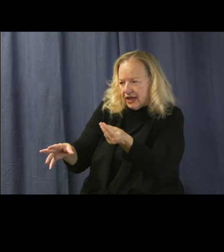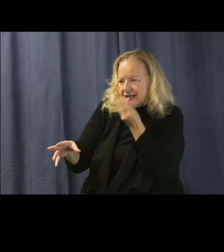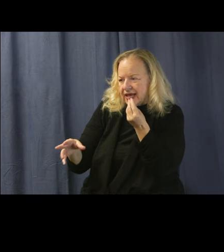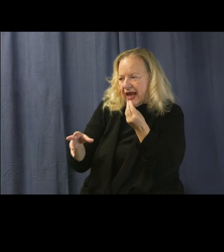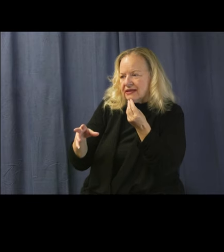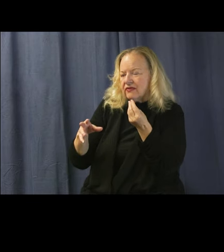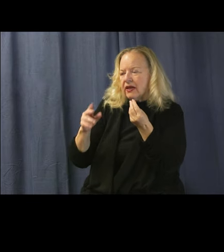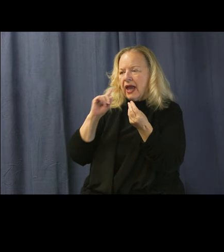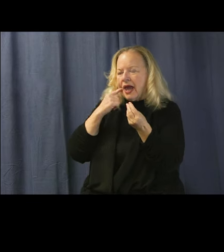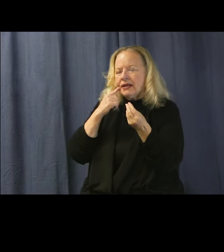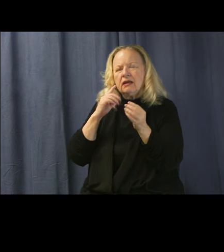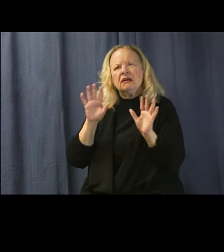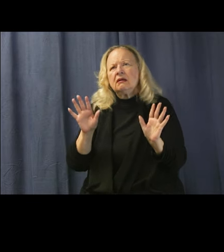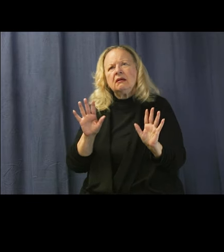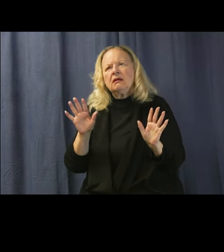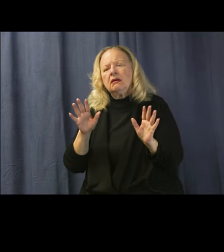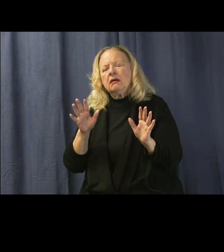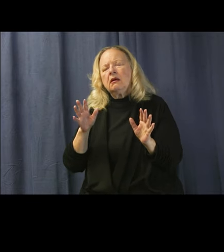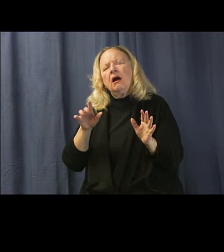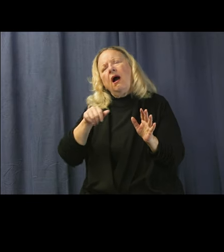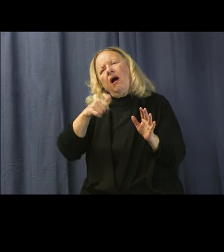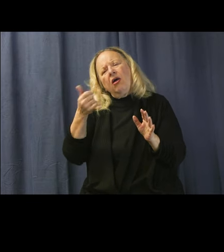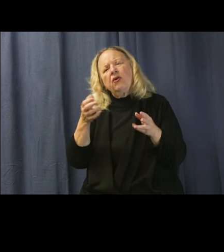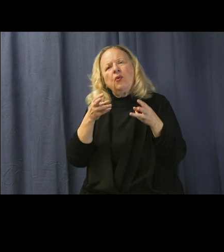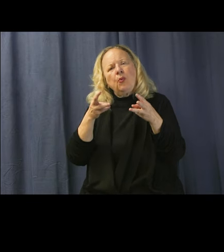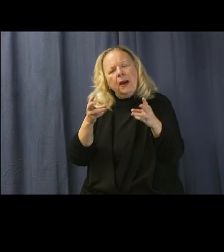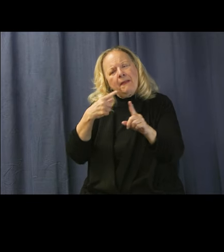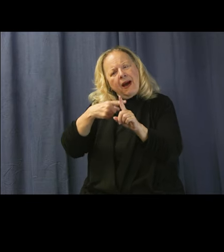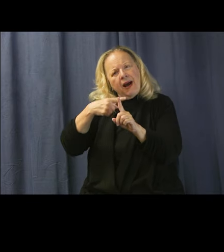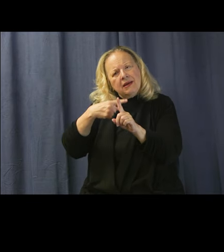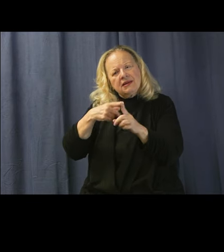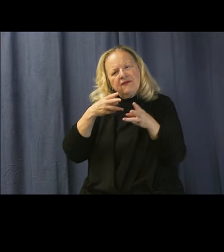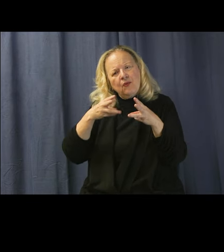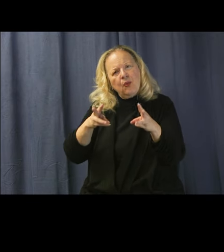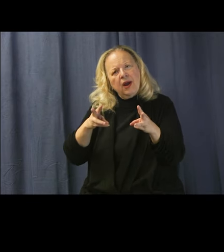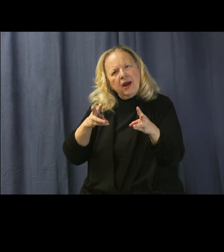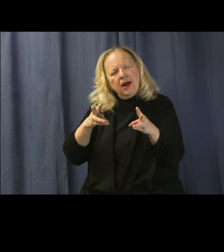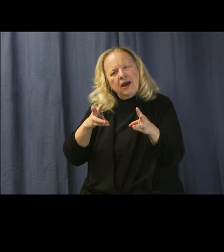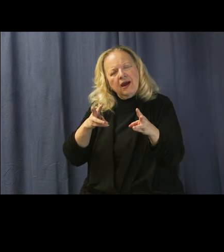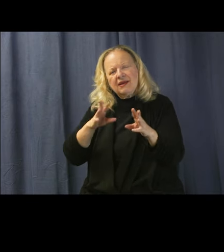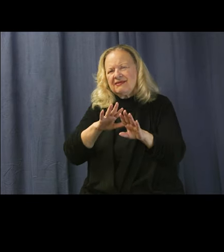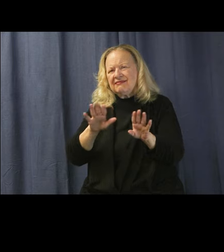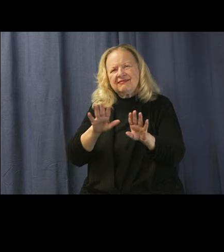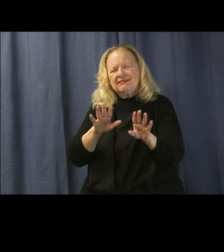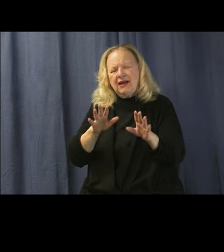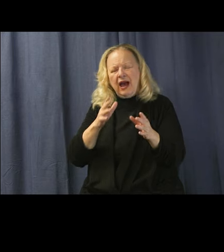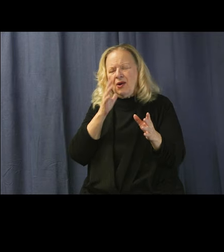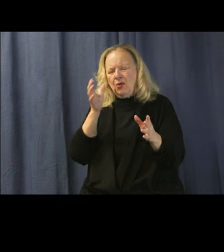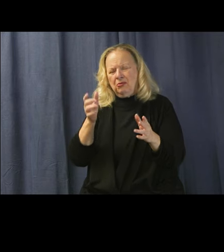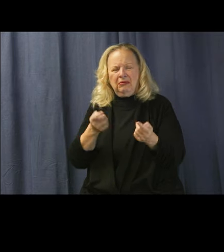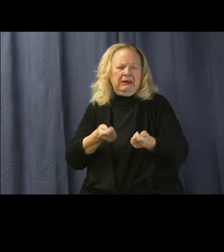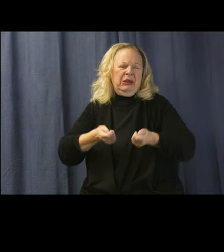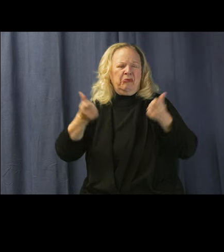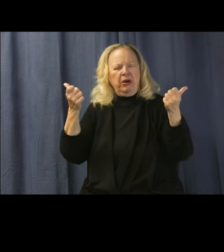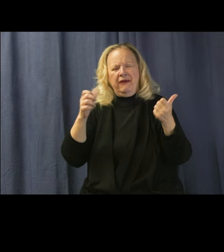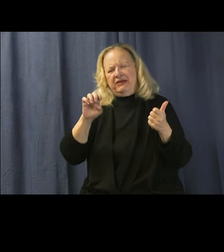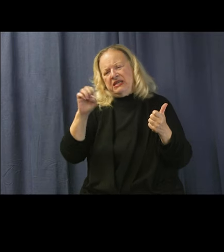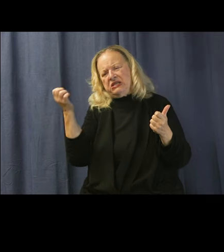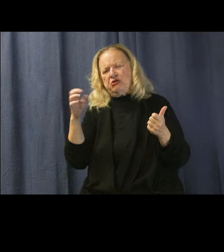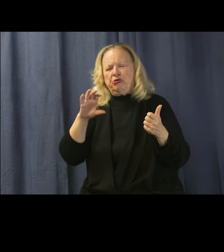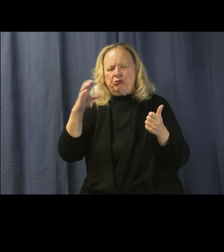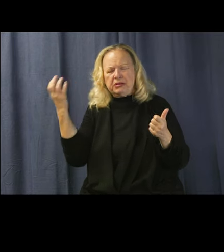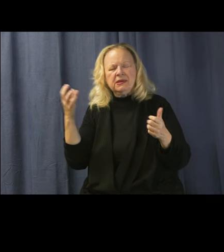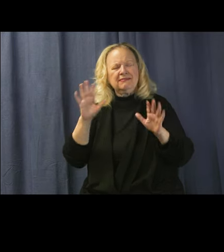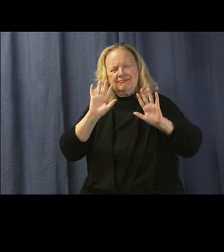candy. You have to look at alternative ways of doing things. So I don't take away Christmas. I don't take away Easter. I give